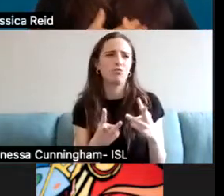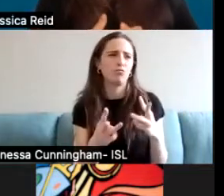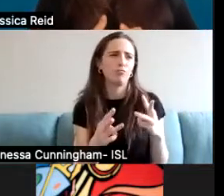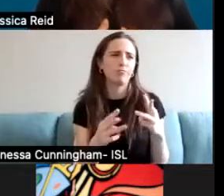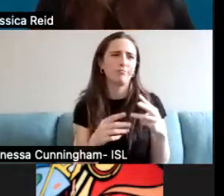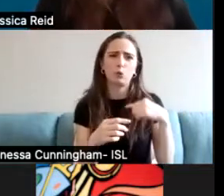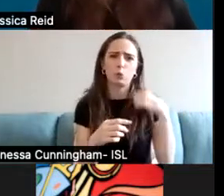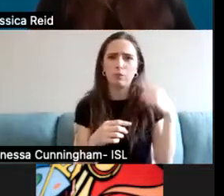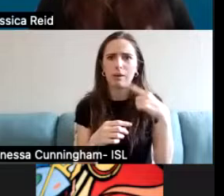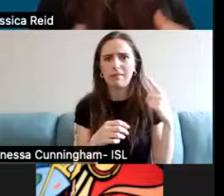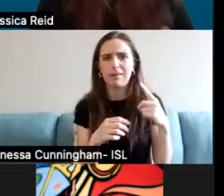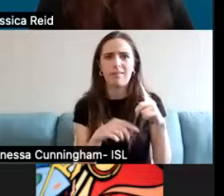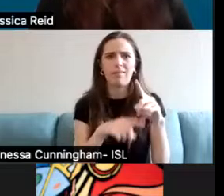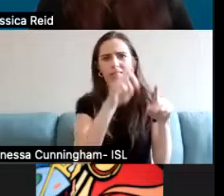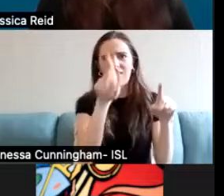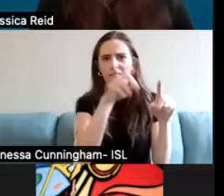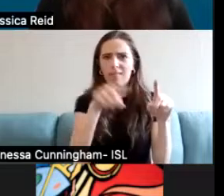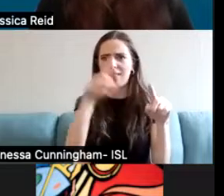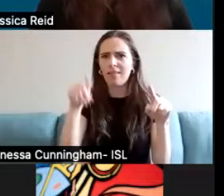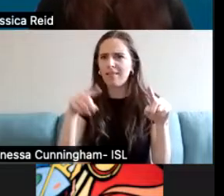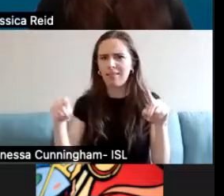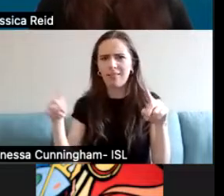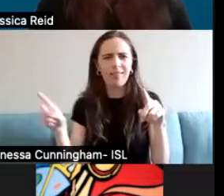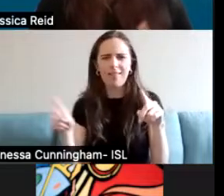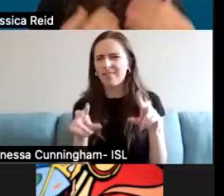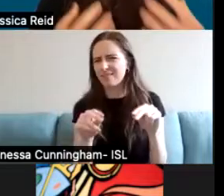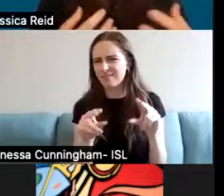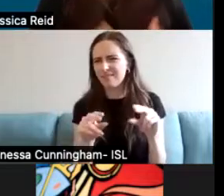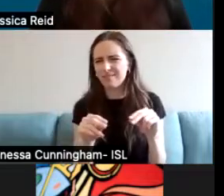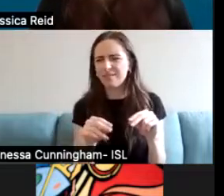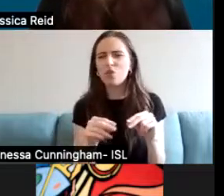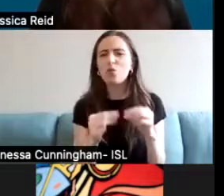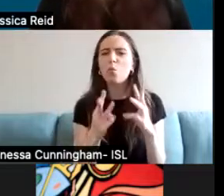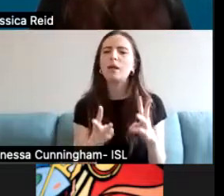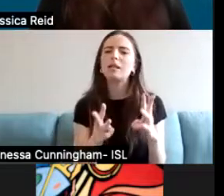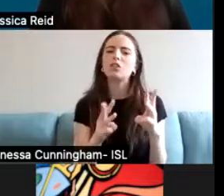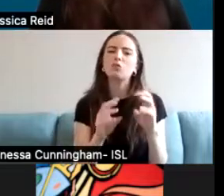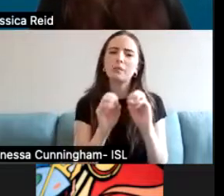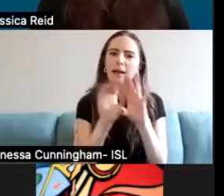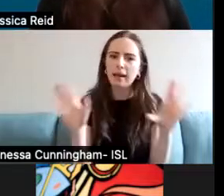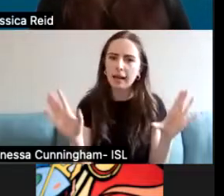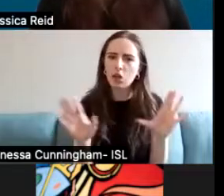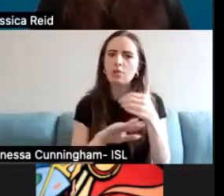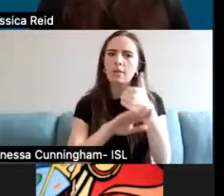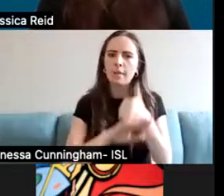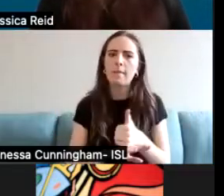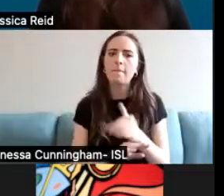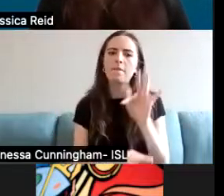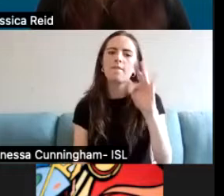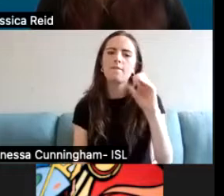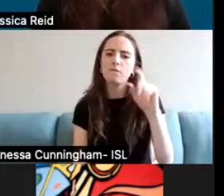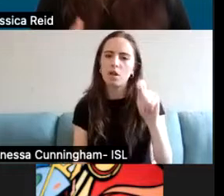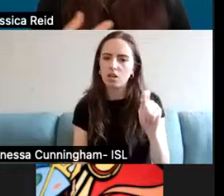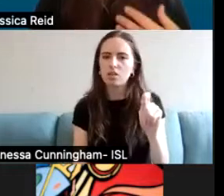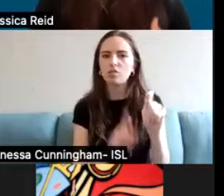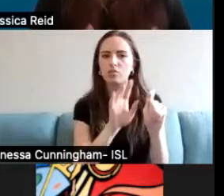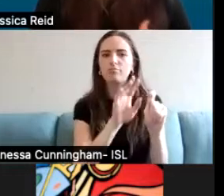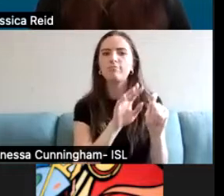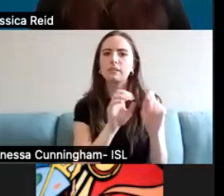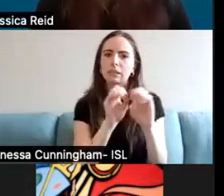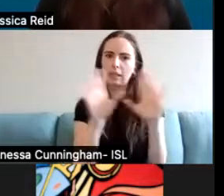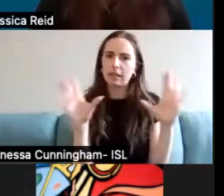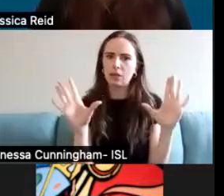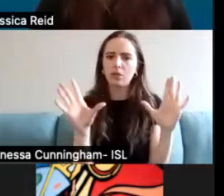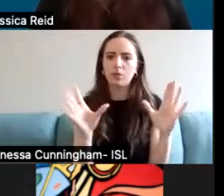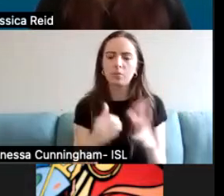personal loathing of Comic Sans, but there's different, just keeping it as clean and as clear as possible, and try to